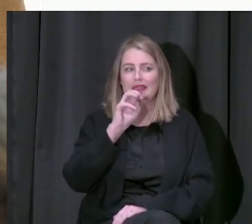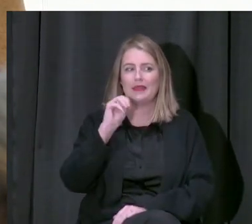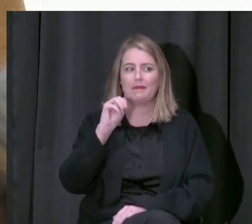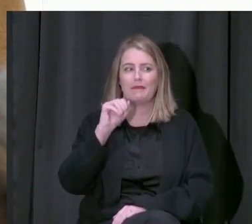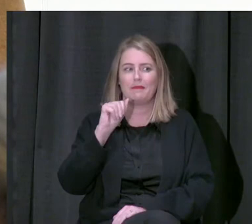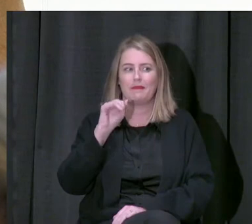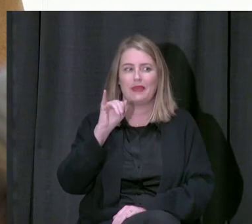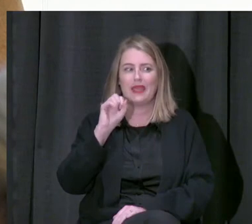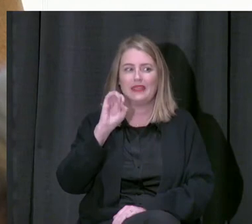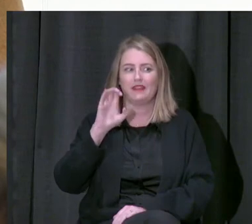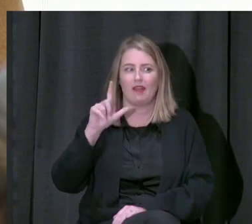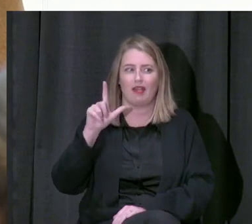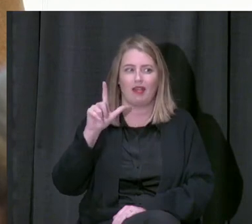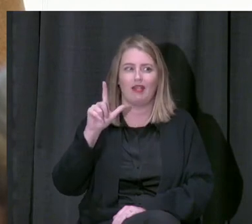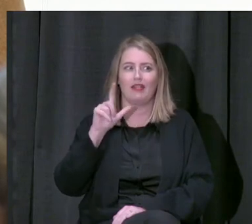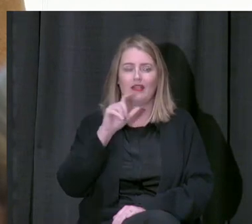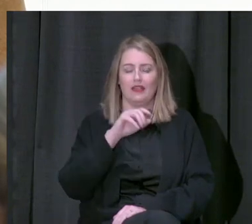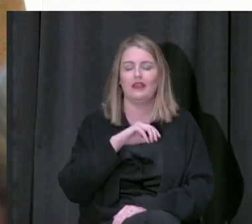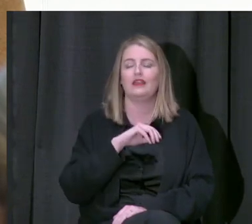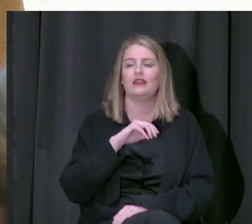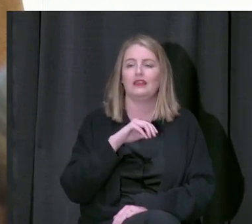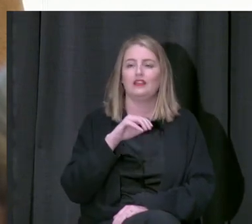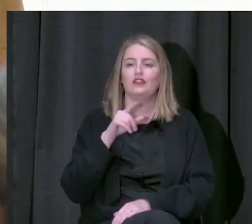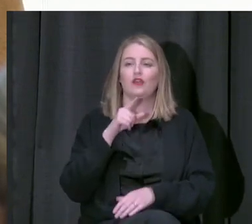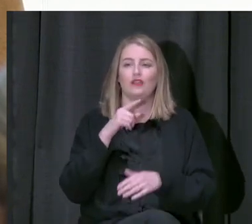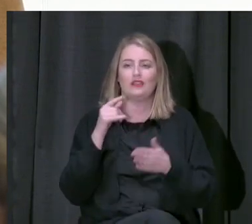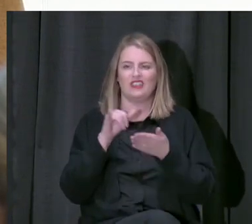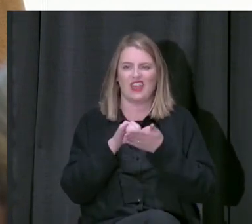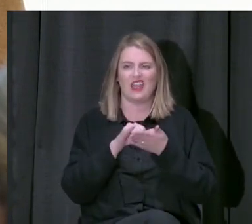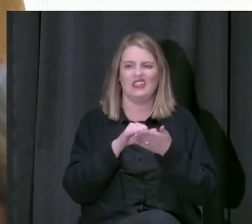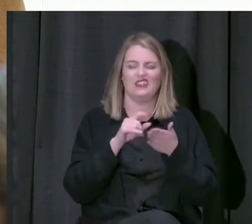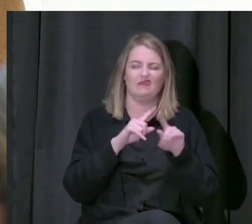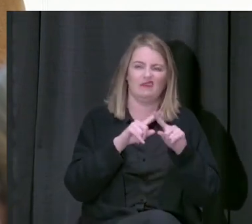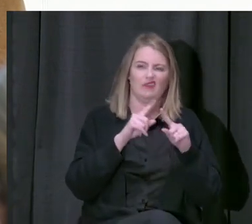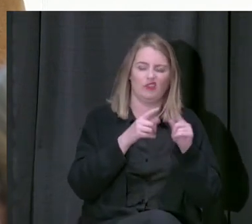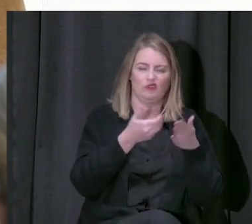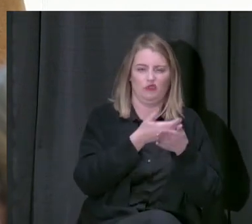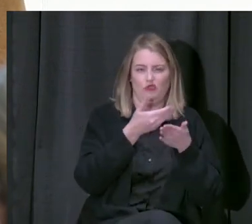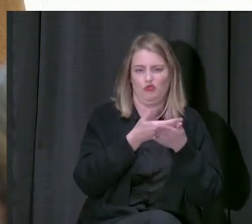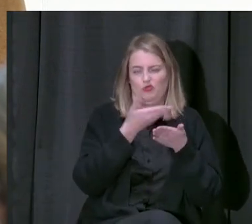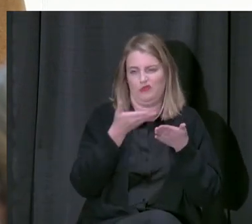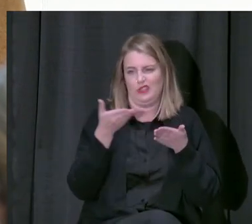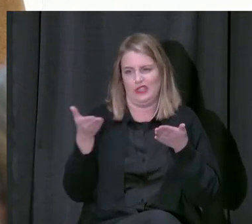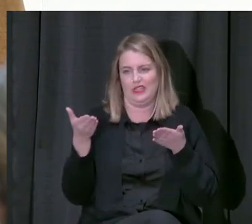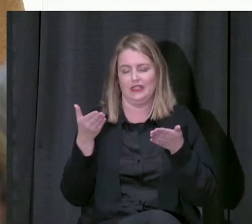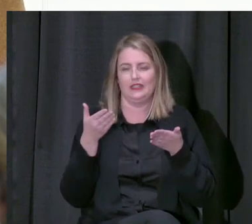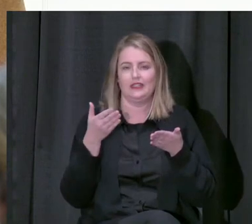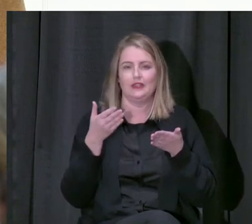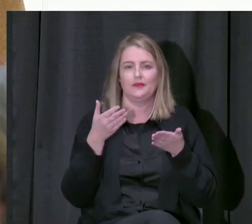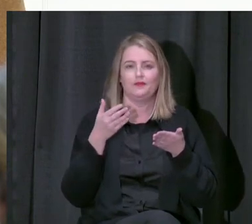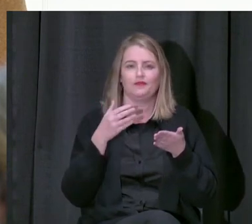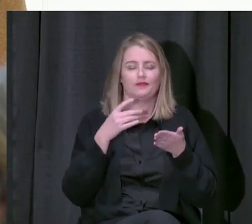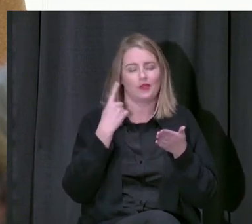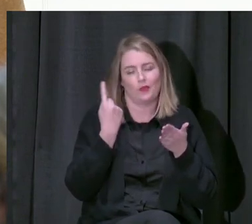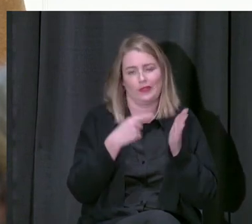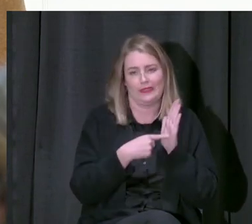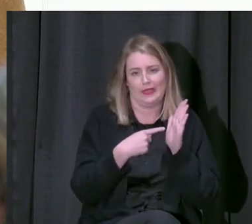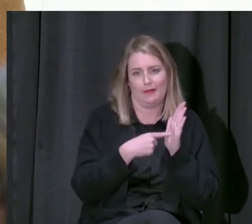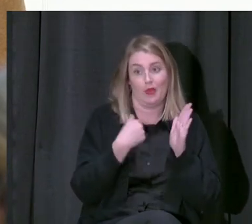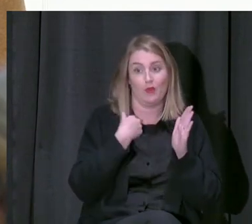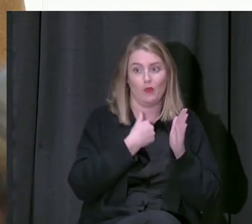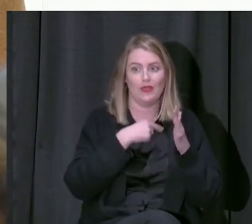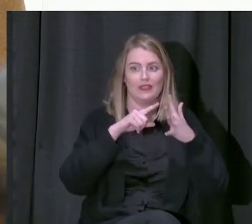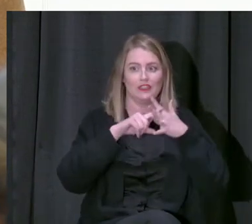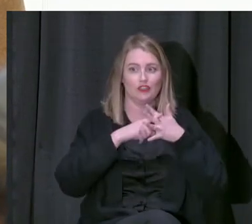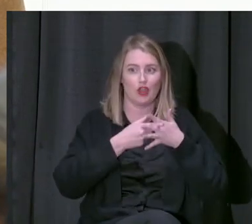Bosch. Or on the movie side, we have Being the Ricardos, and Ironos as an example. We started